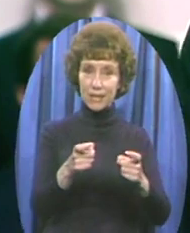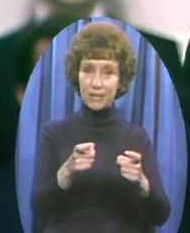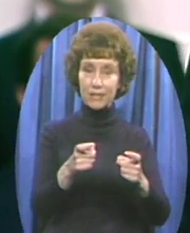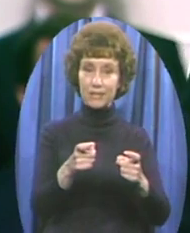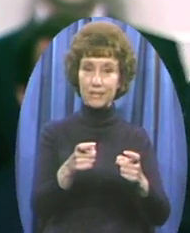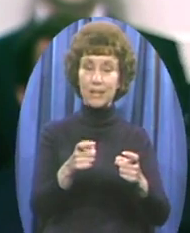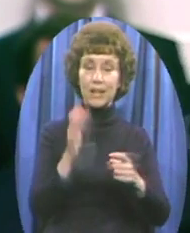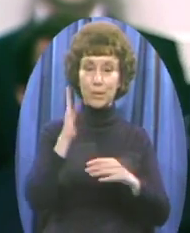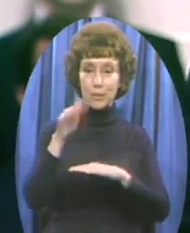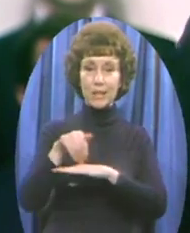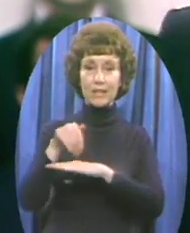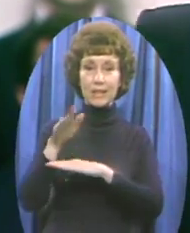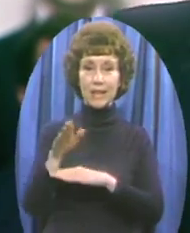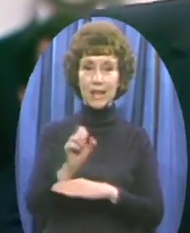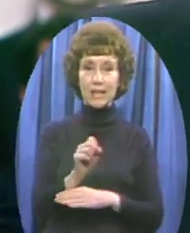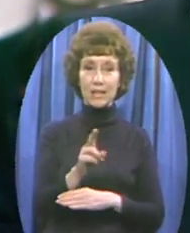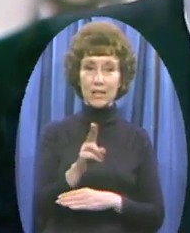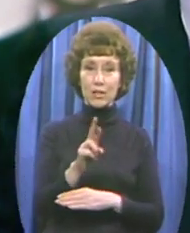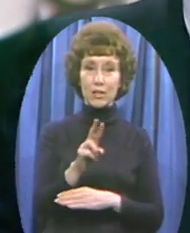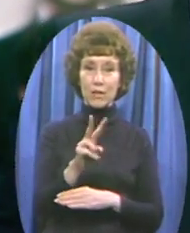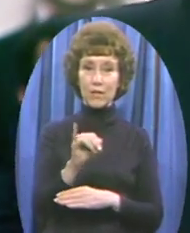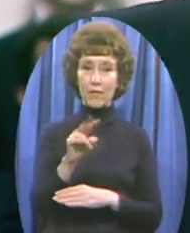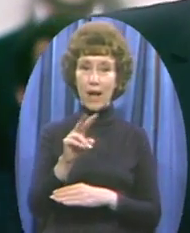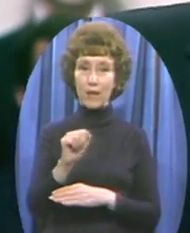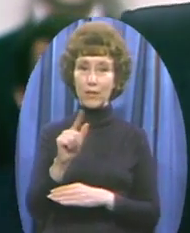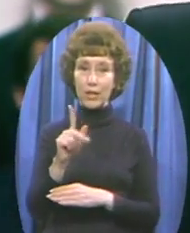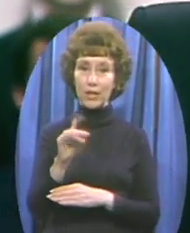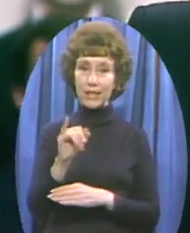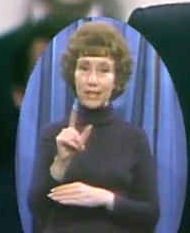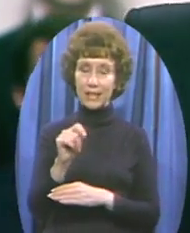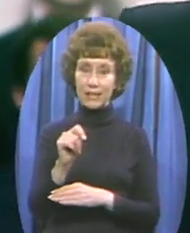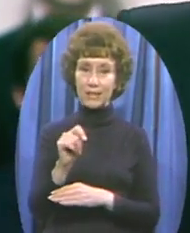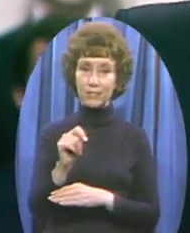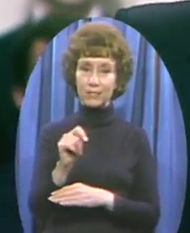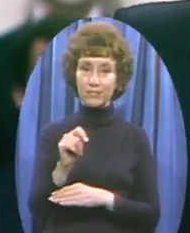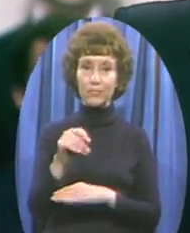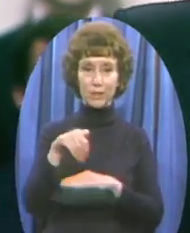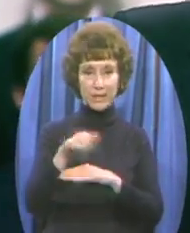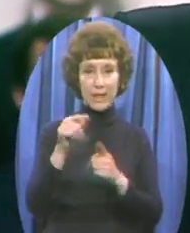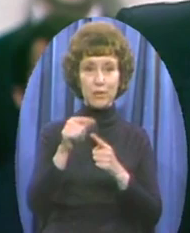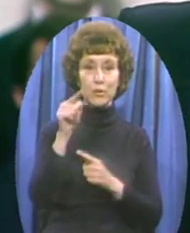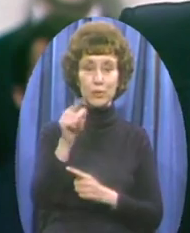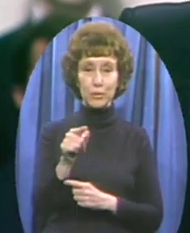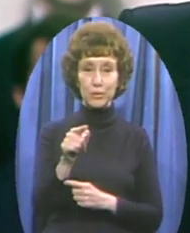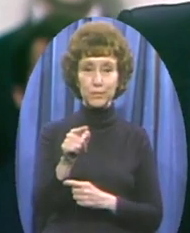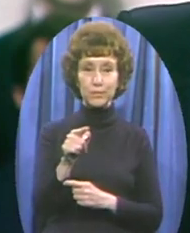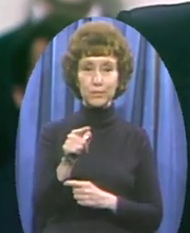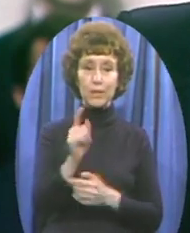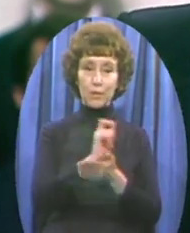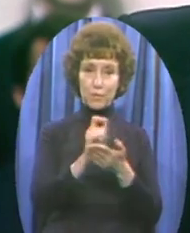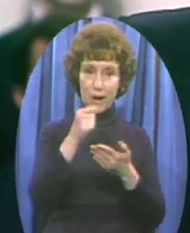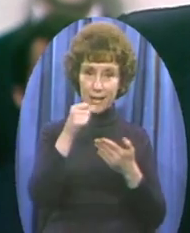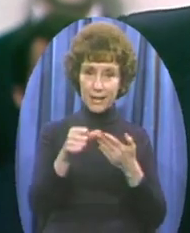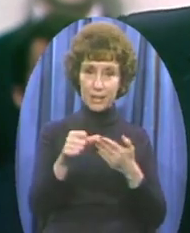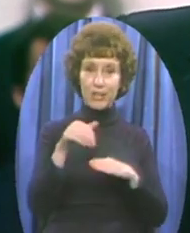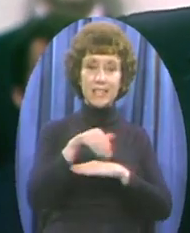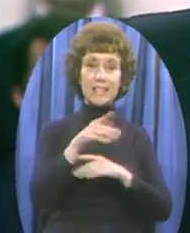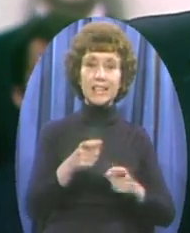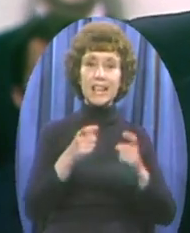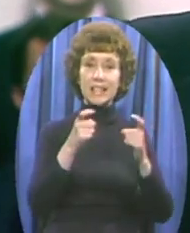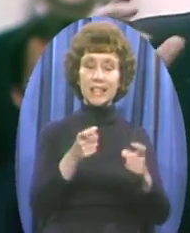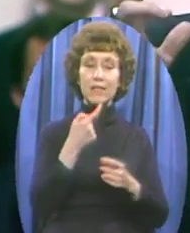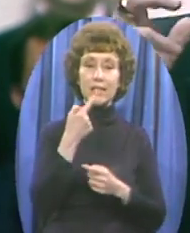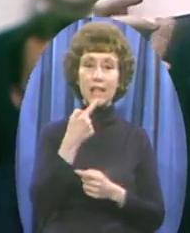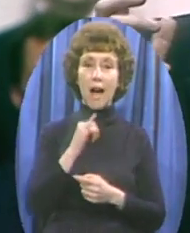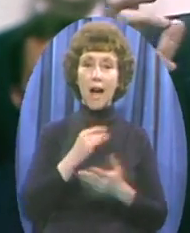mentioned. And say, Jerry, here is my check. Here is my gift to help you in prime time and